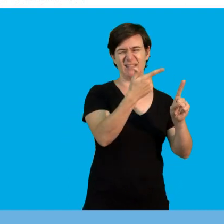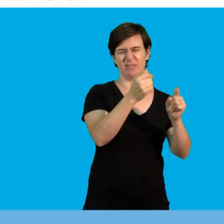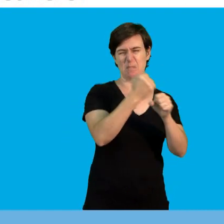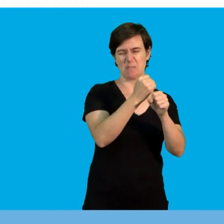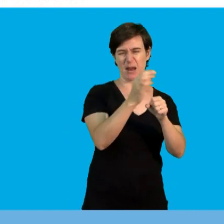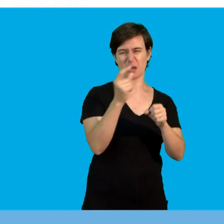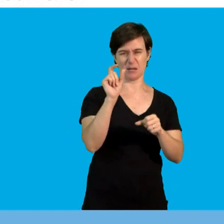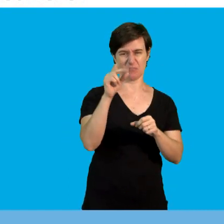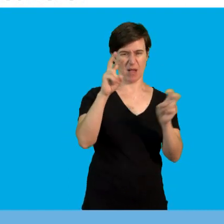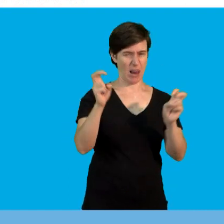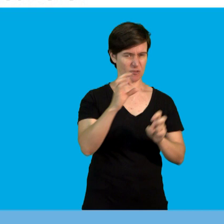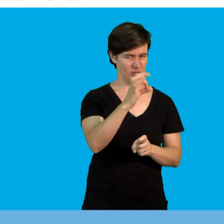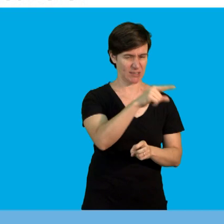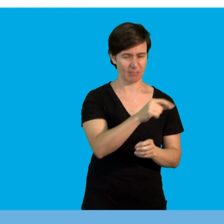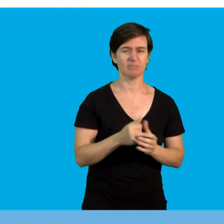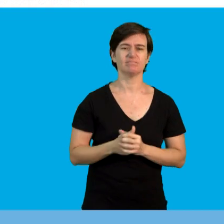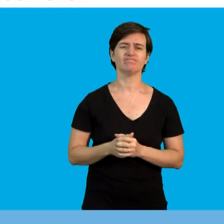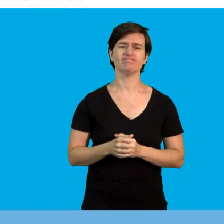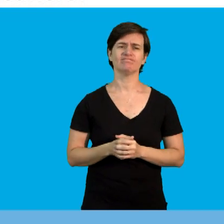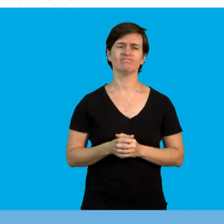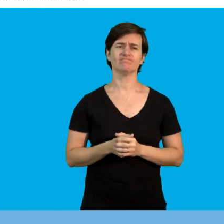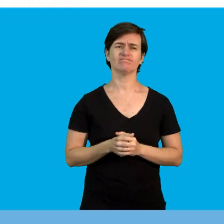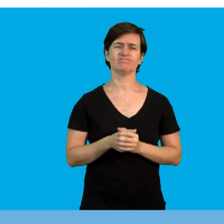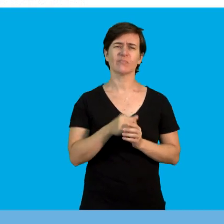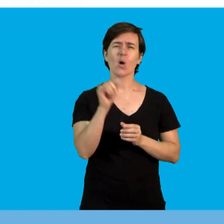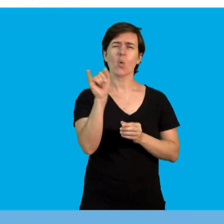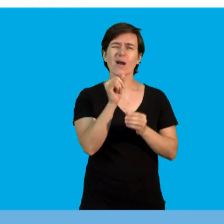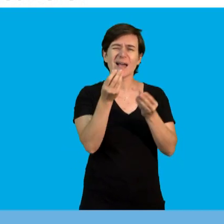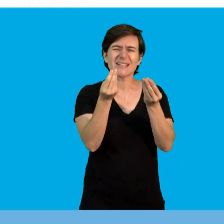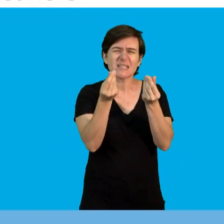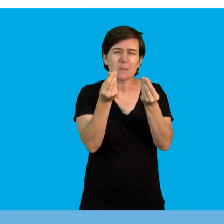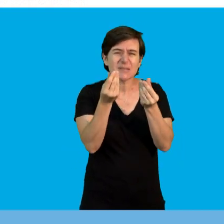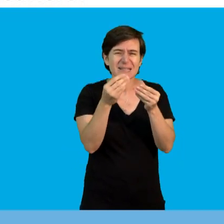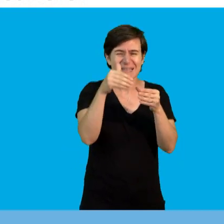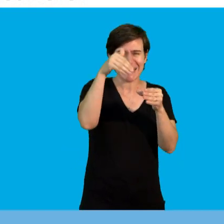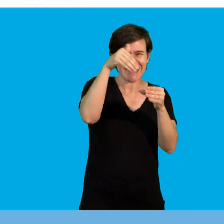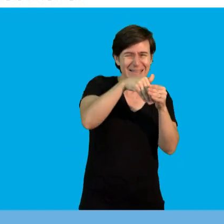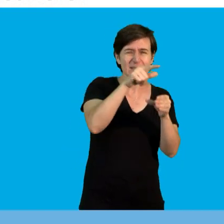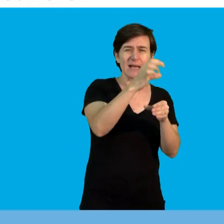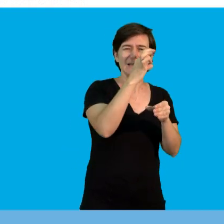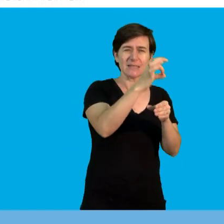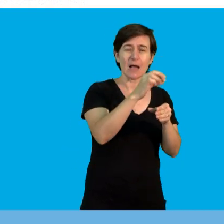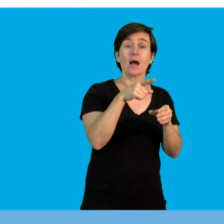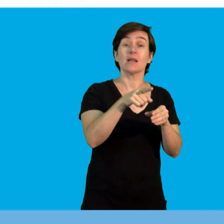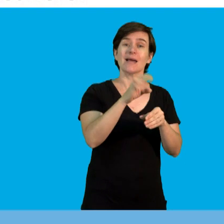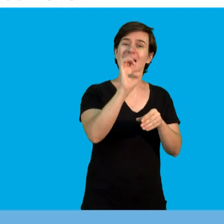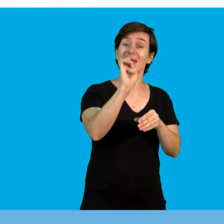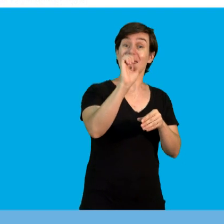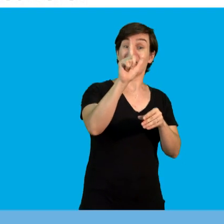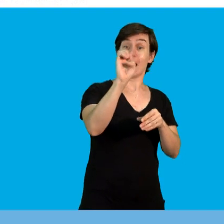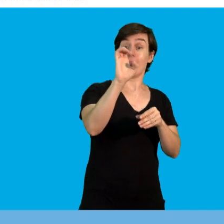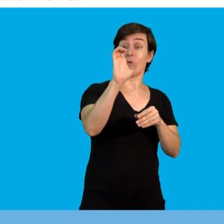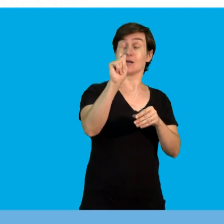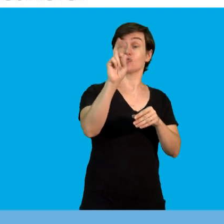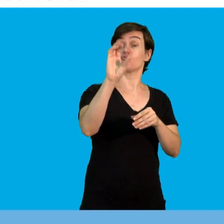little experiment of a battery, we are asked that which substances in the cell acts as an electrolyte.